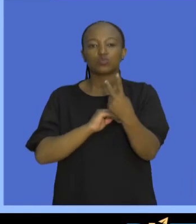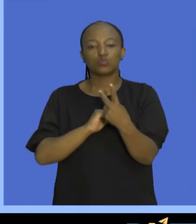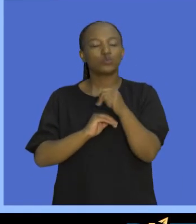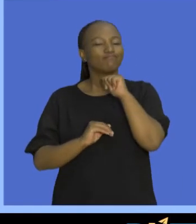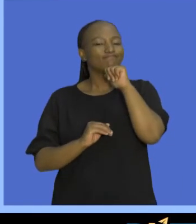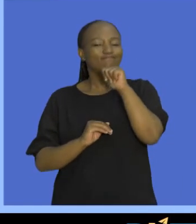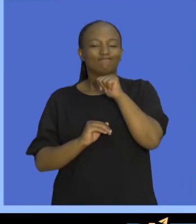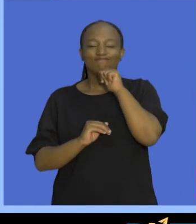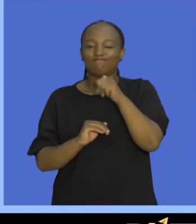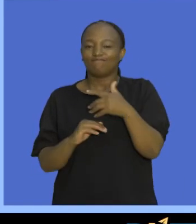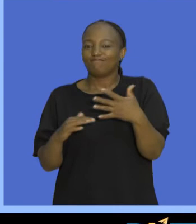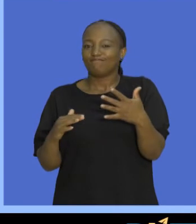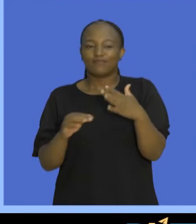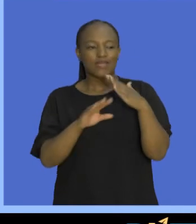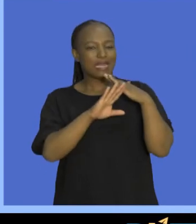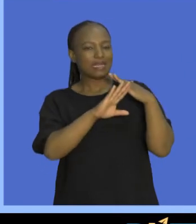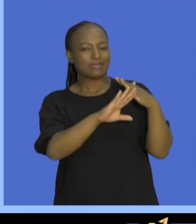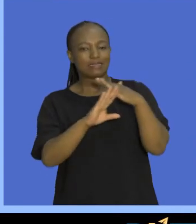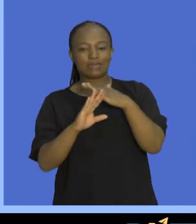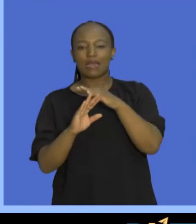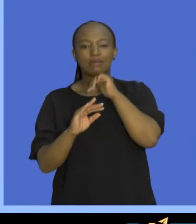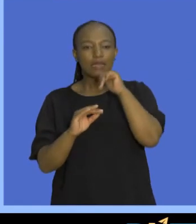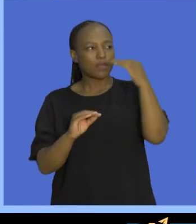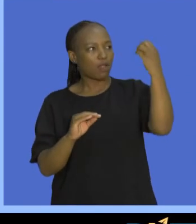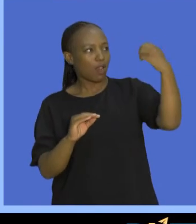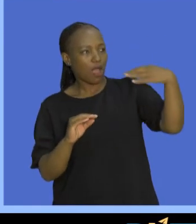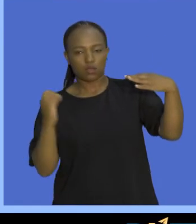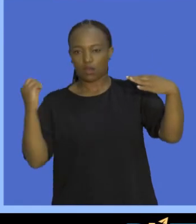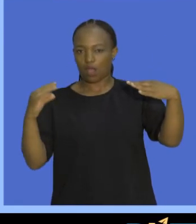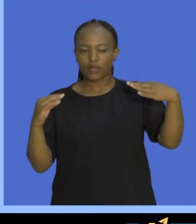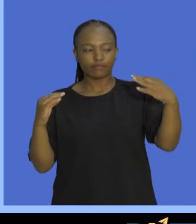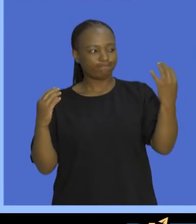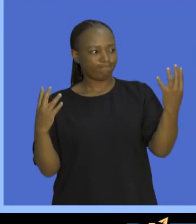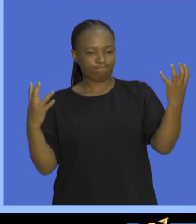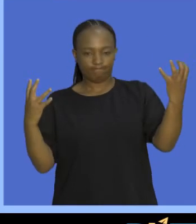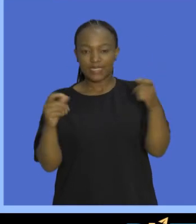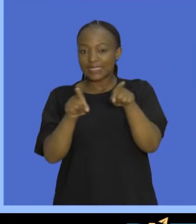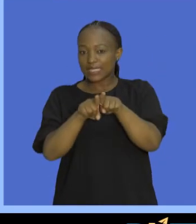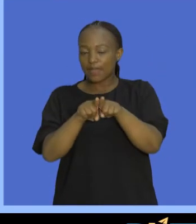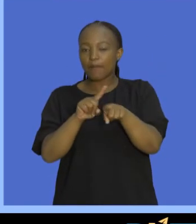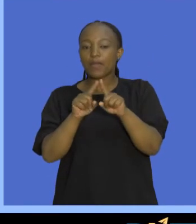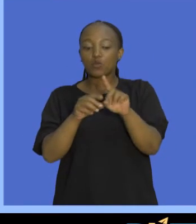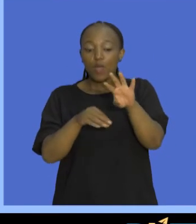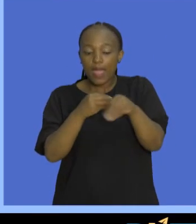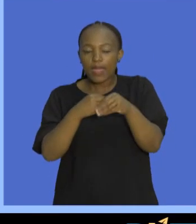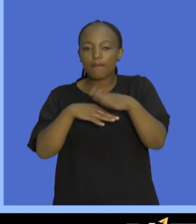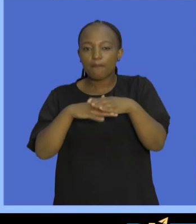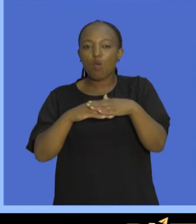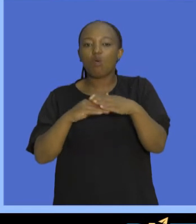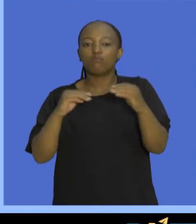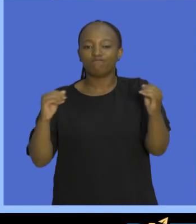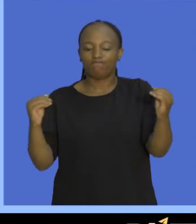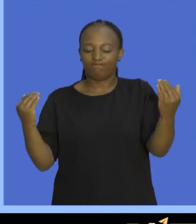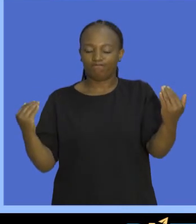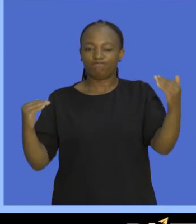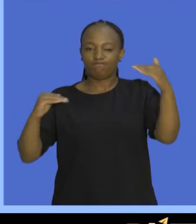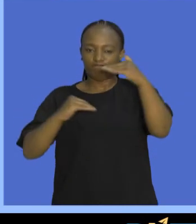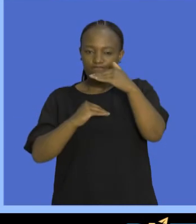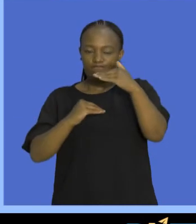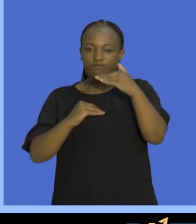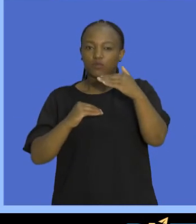4. So no matter whether the resistors are identical or not, as we add more resistors in parallel, that